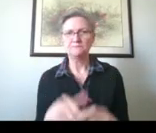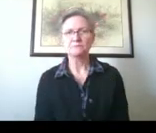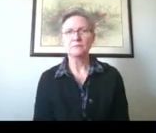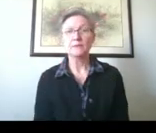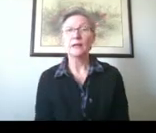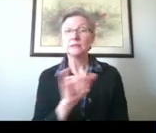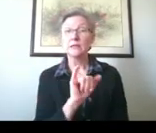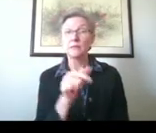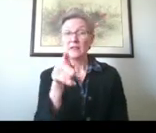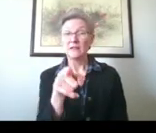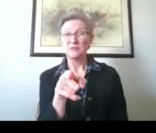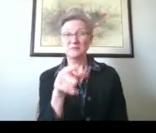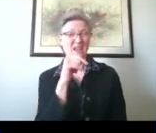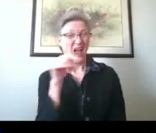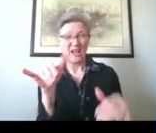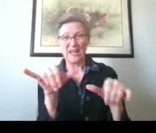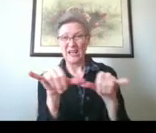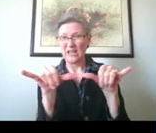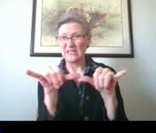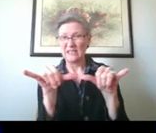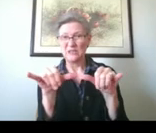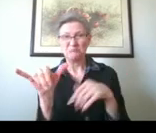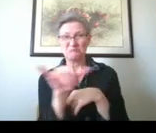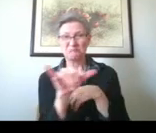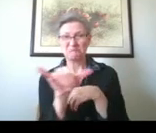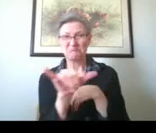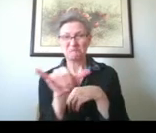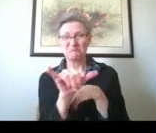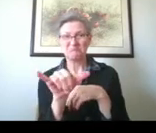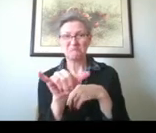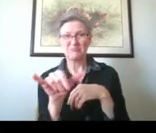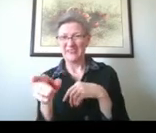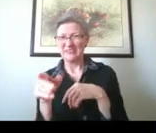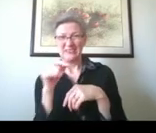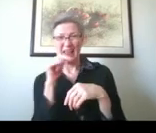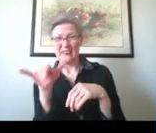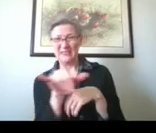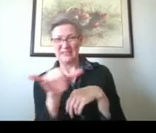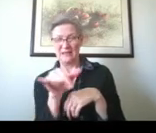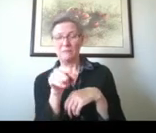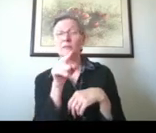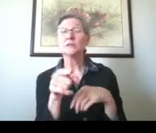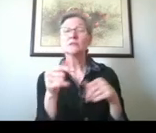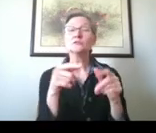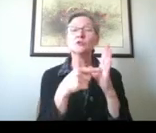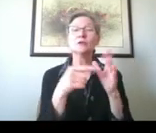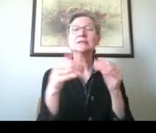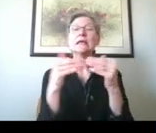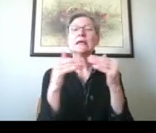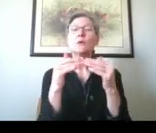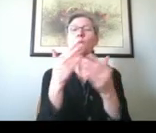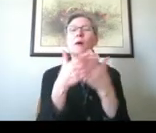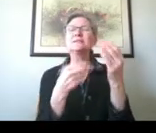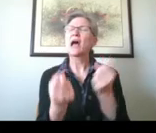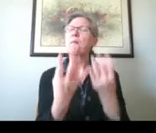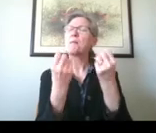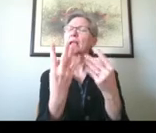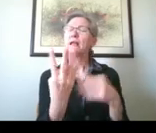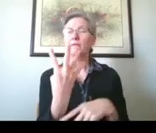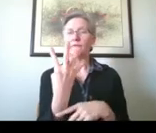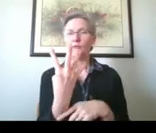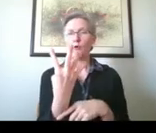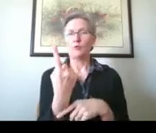Same thing with this one, and same thing with this one. This right here shows equal parts. How many equal parts are there?